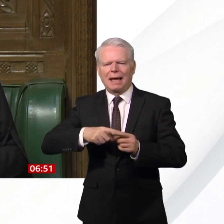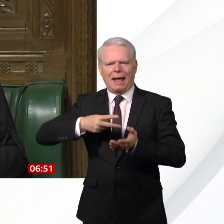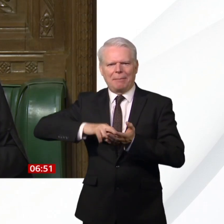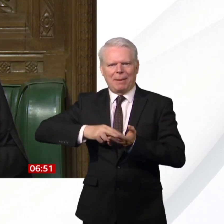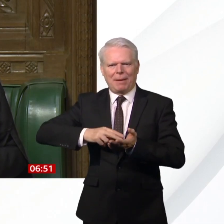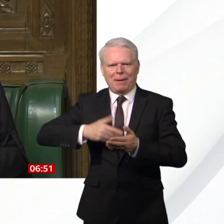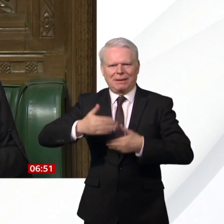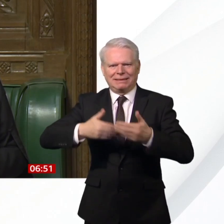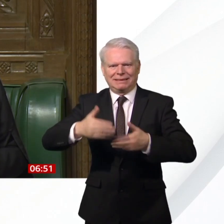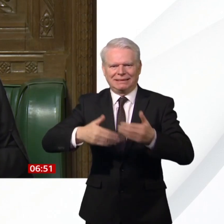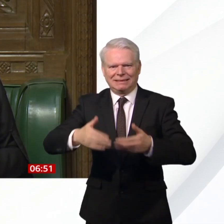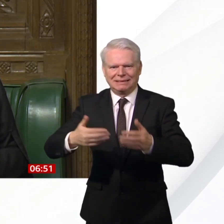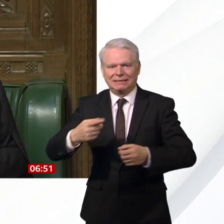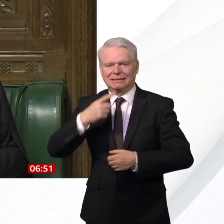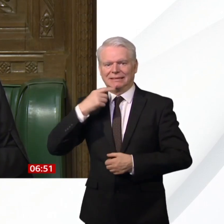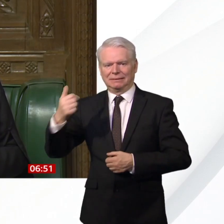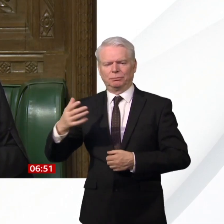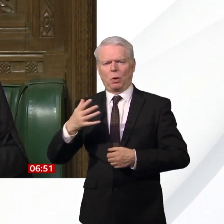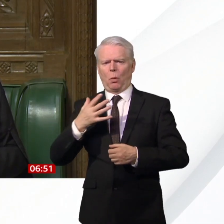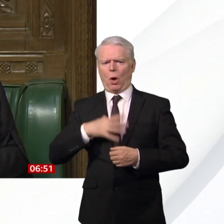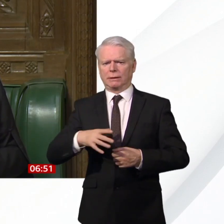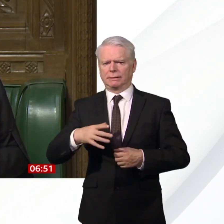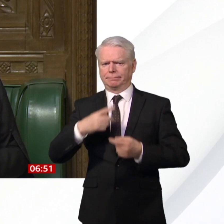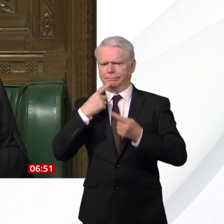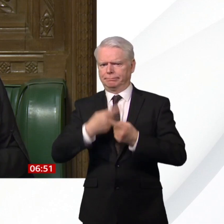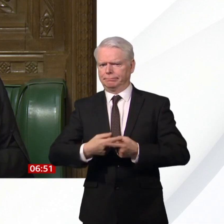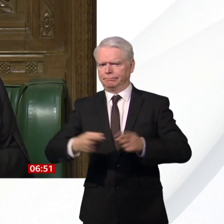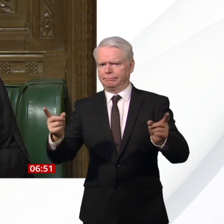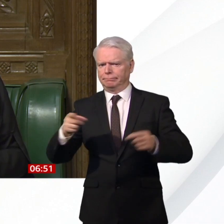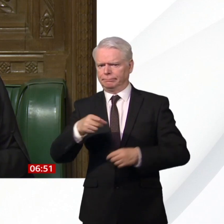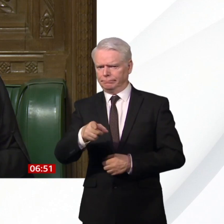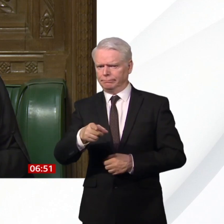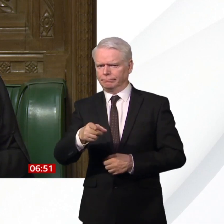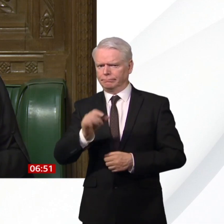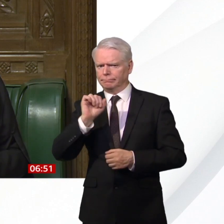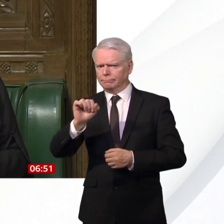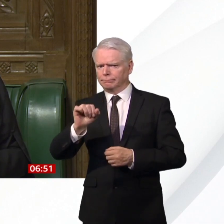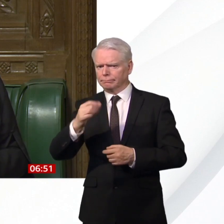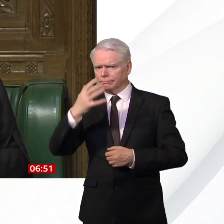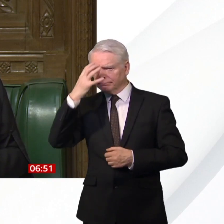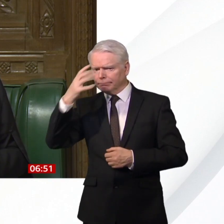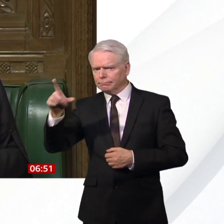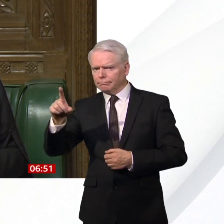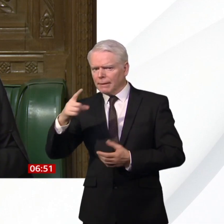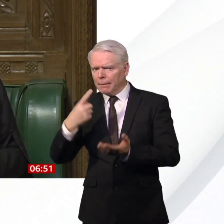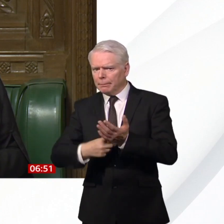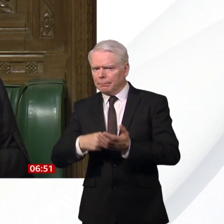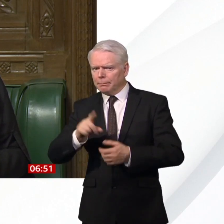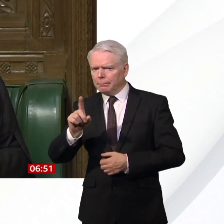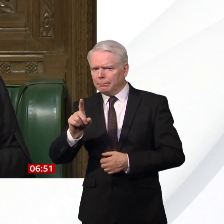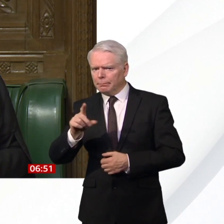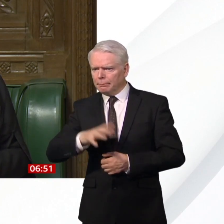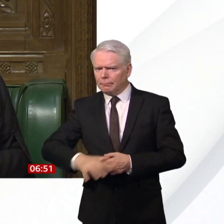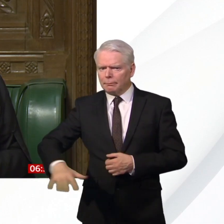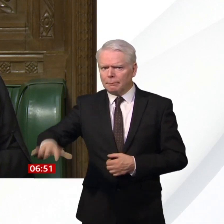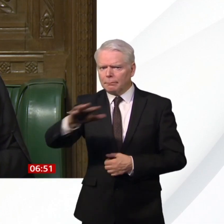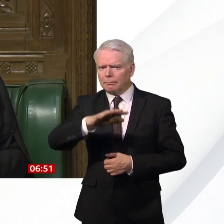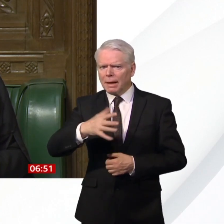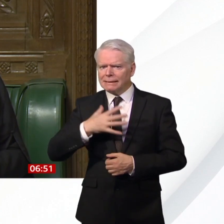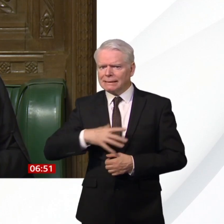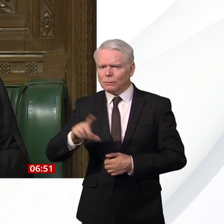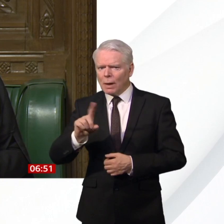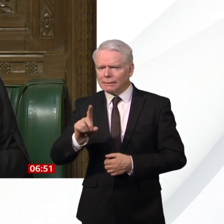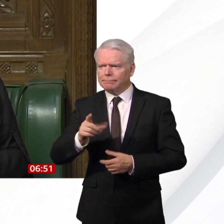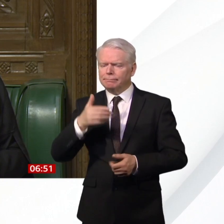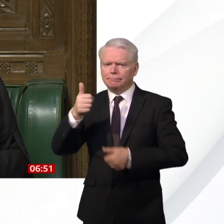I speak on behalf of the entire House when I say that we send our best wishes to Her Majesty the Queen and that she and the